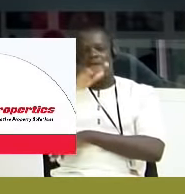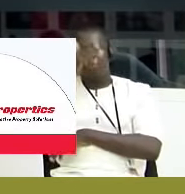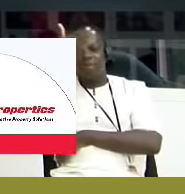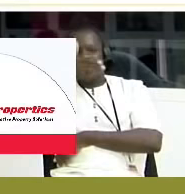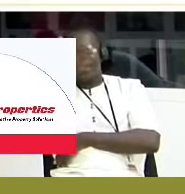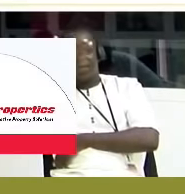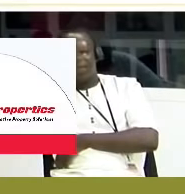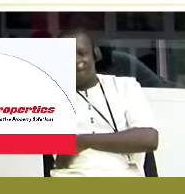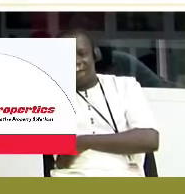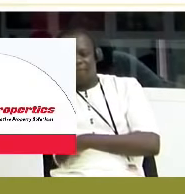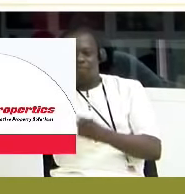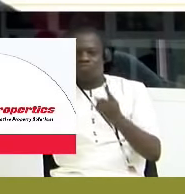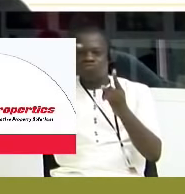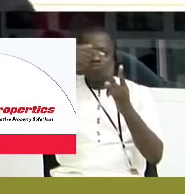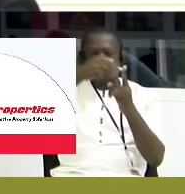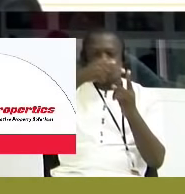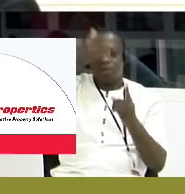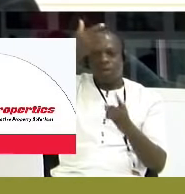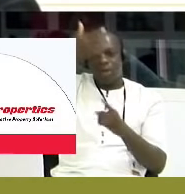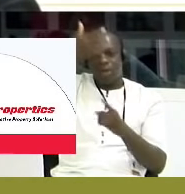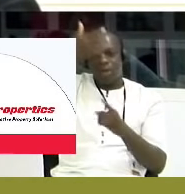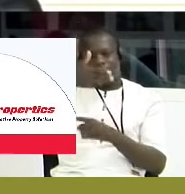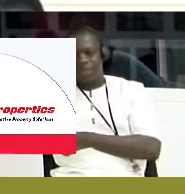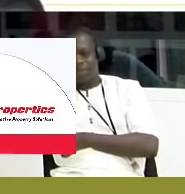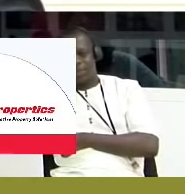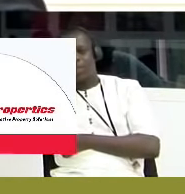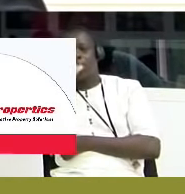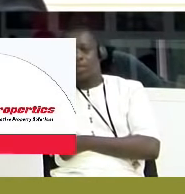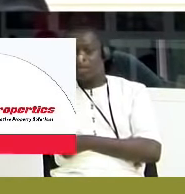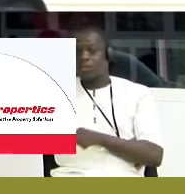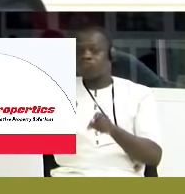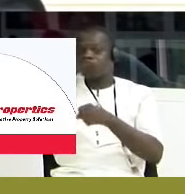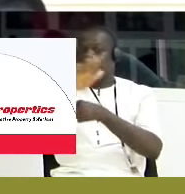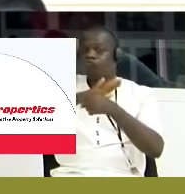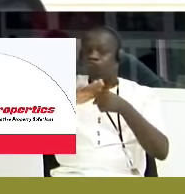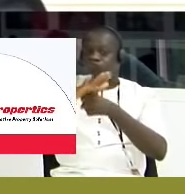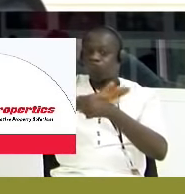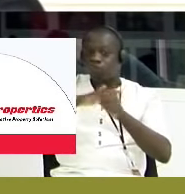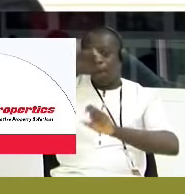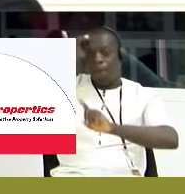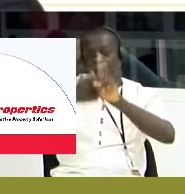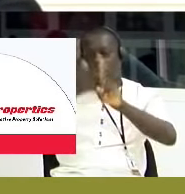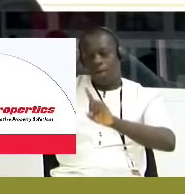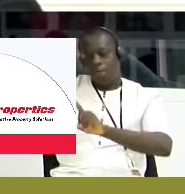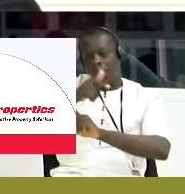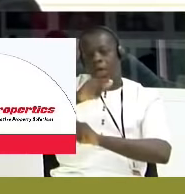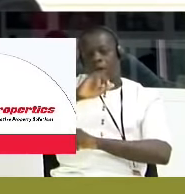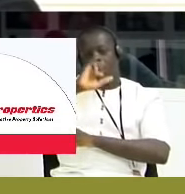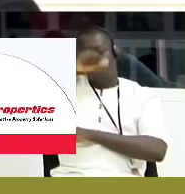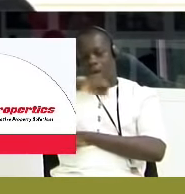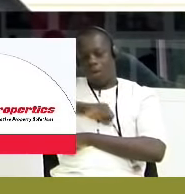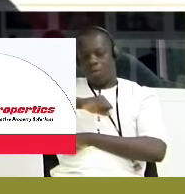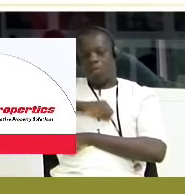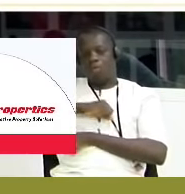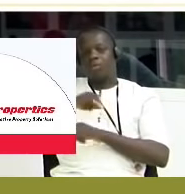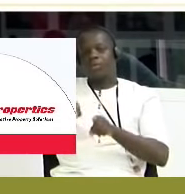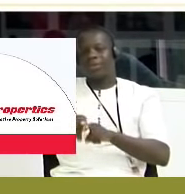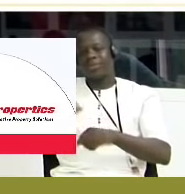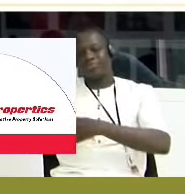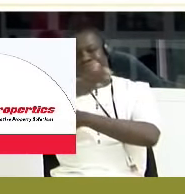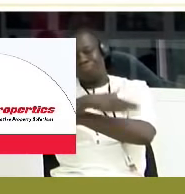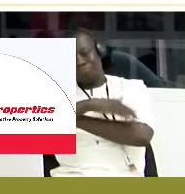I was paid the whole period of my detention, and I went back to the police as Commissioner